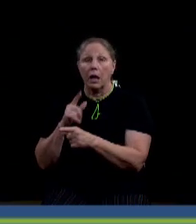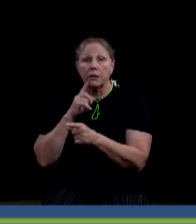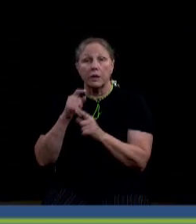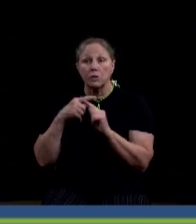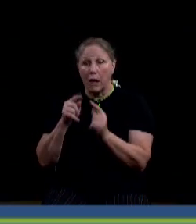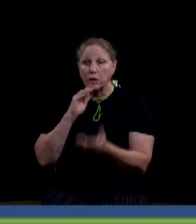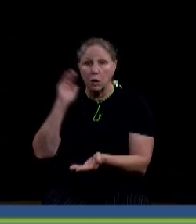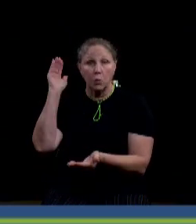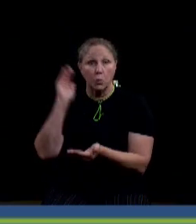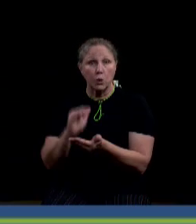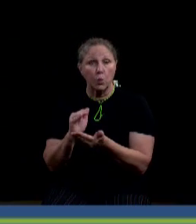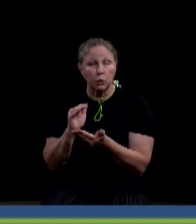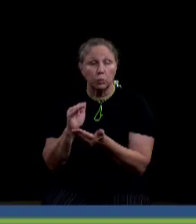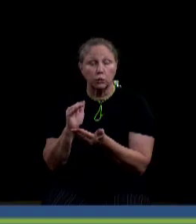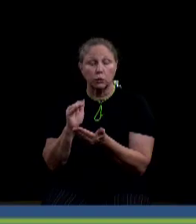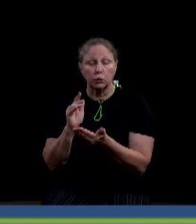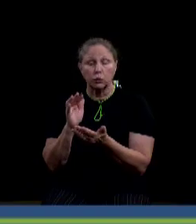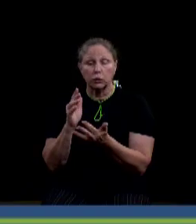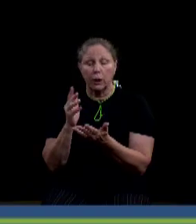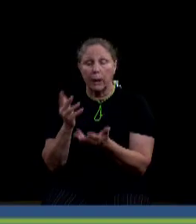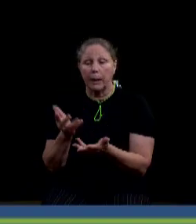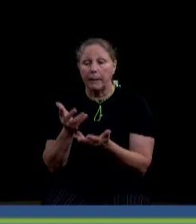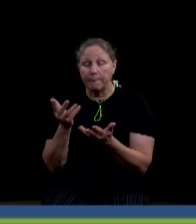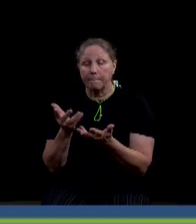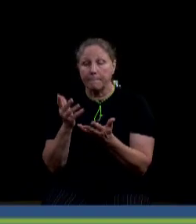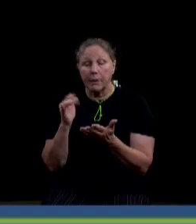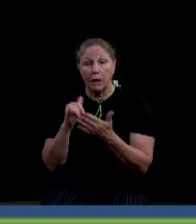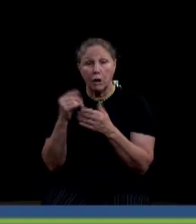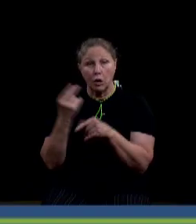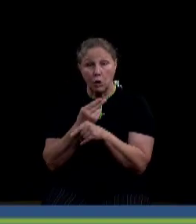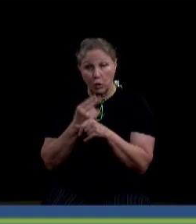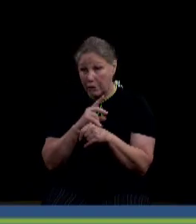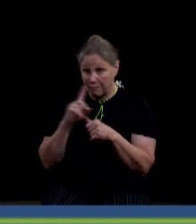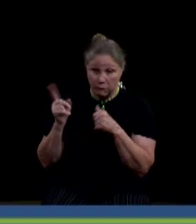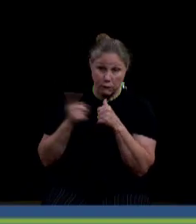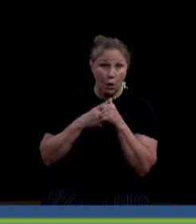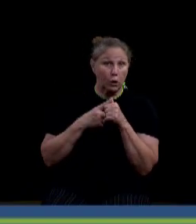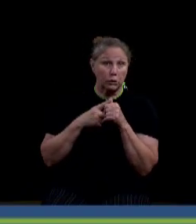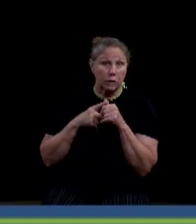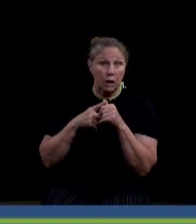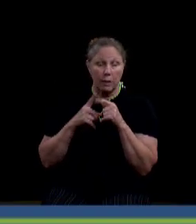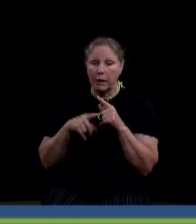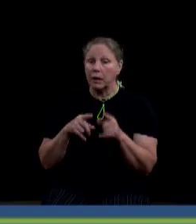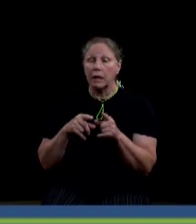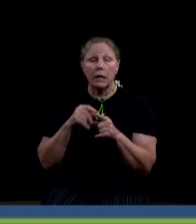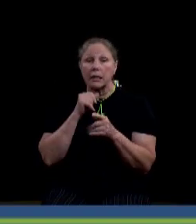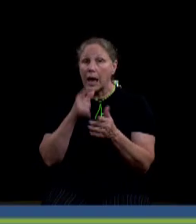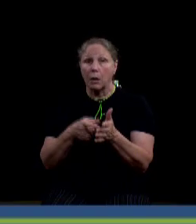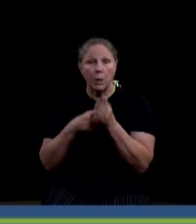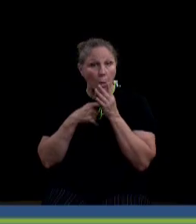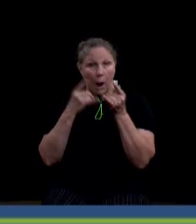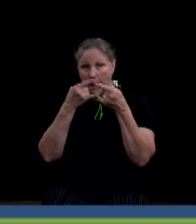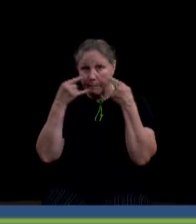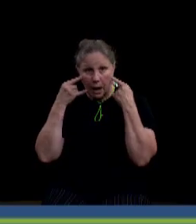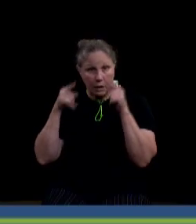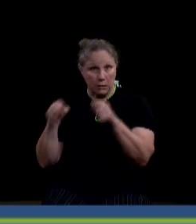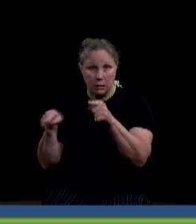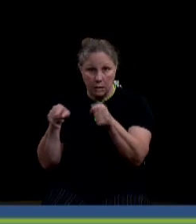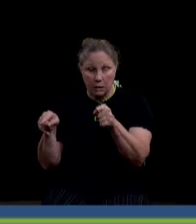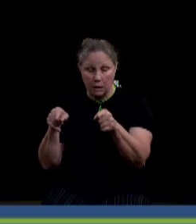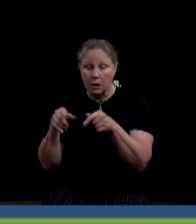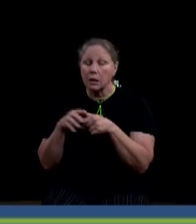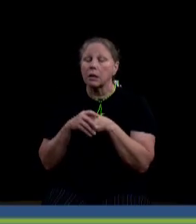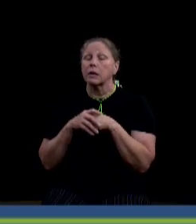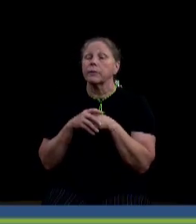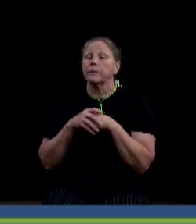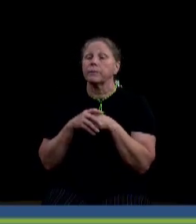that were used initially did not include mandated mask wearing, and then look at the epidemic